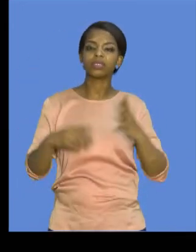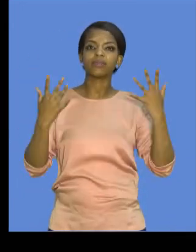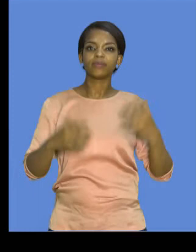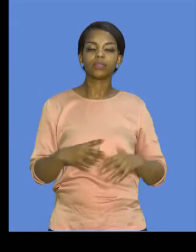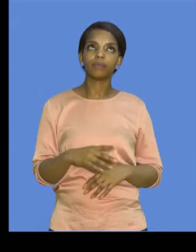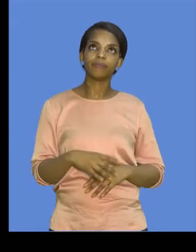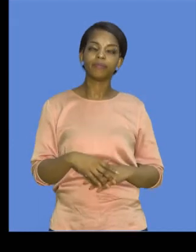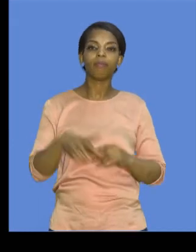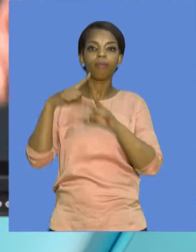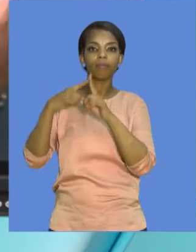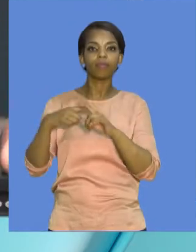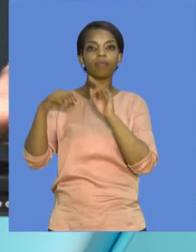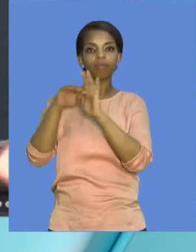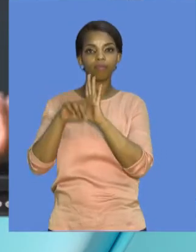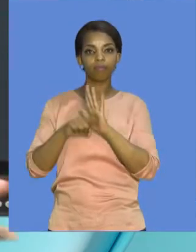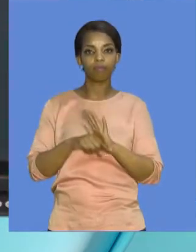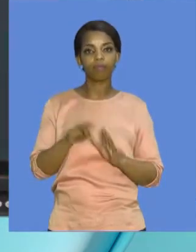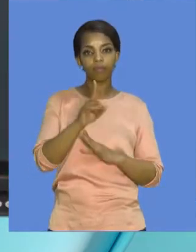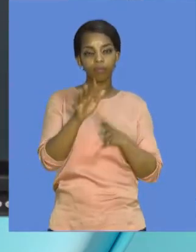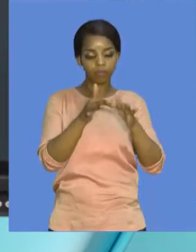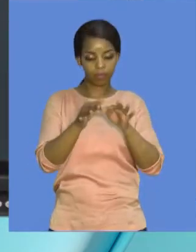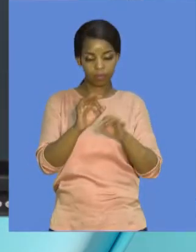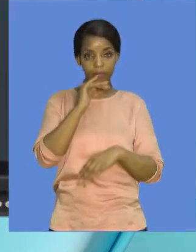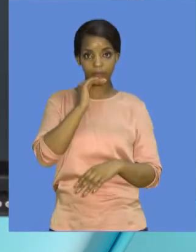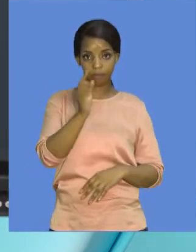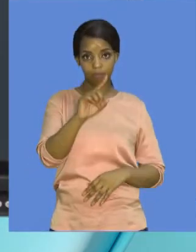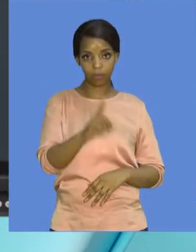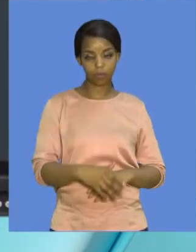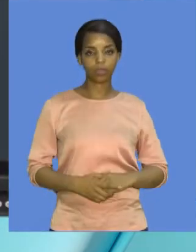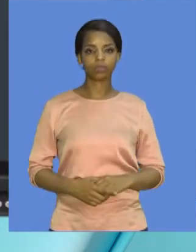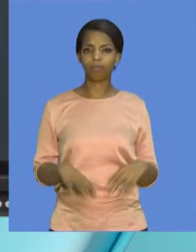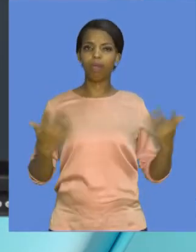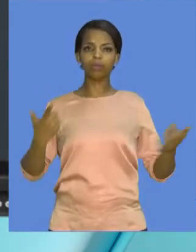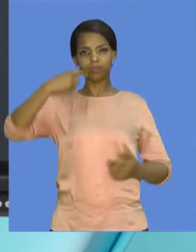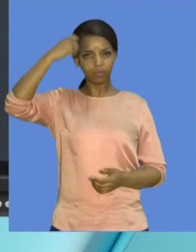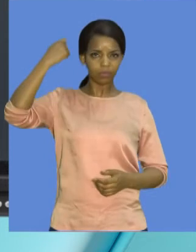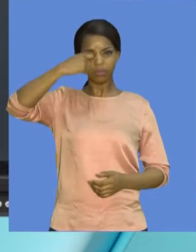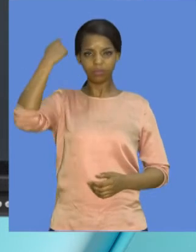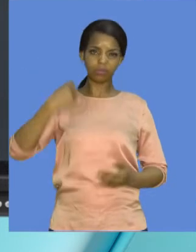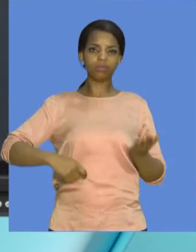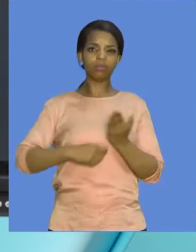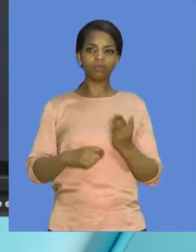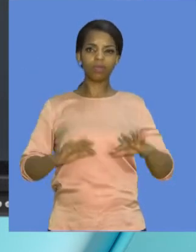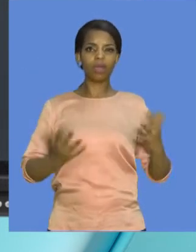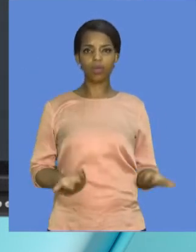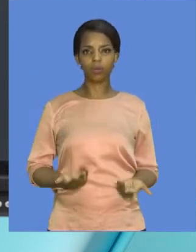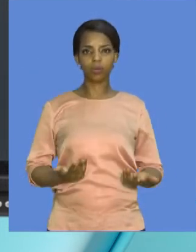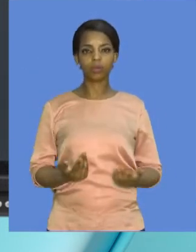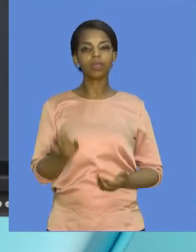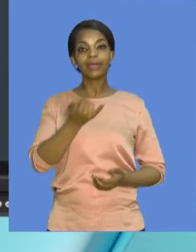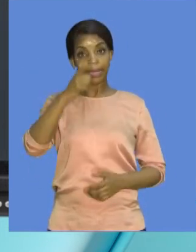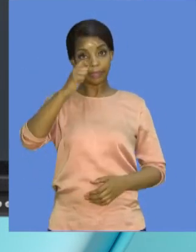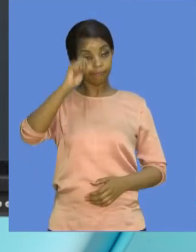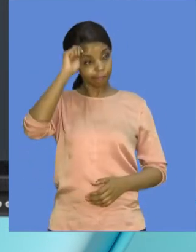let's unpack the charging of the comb. Ask yourself the important question: how do you charge a material? It's either you rub